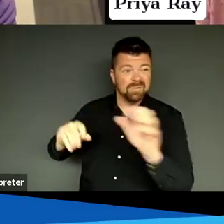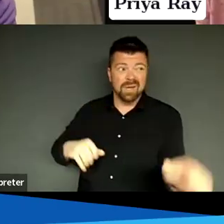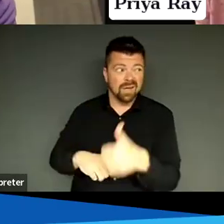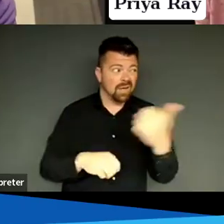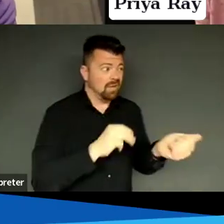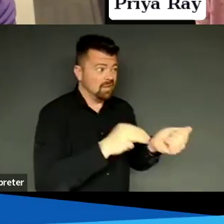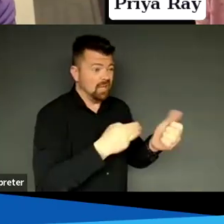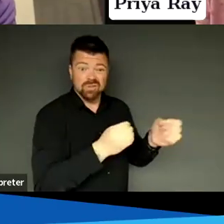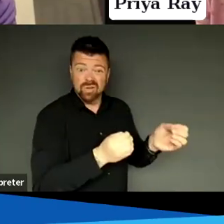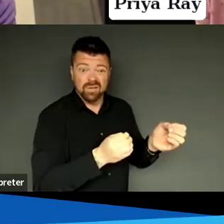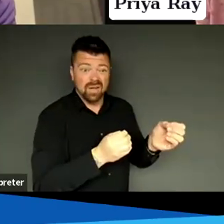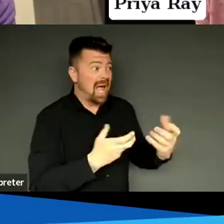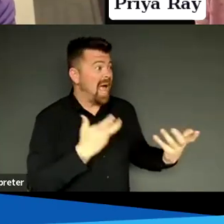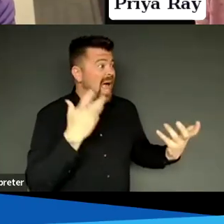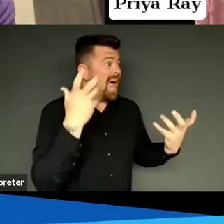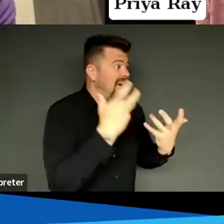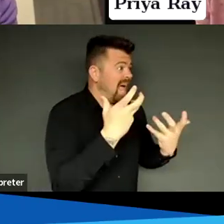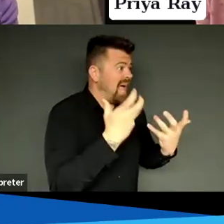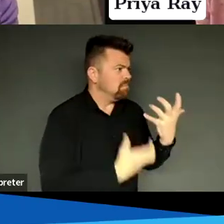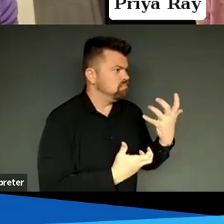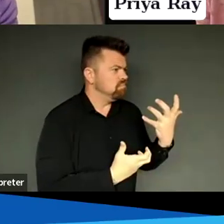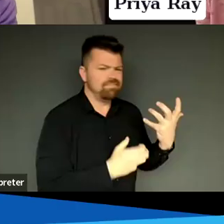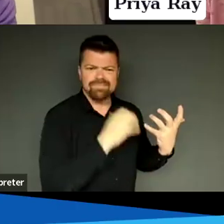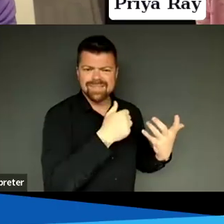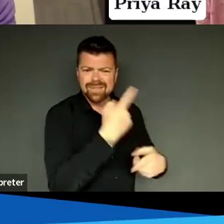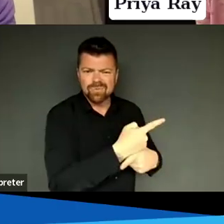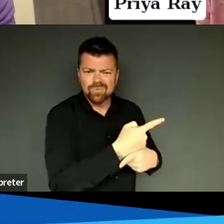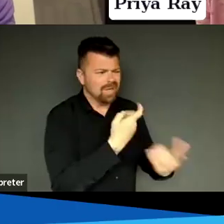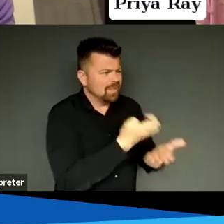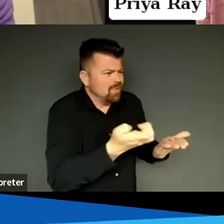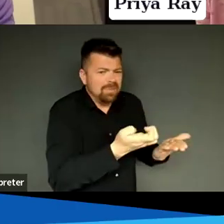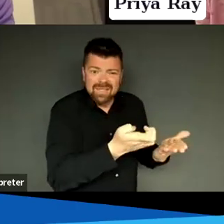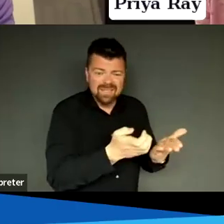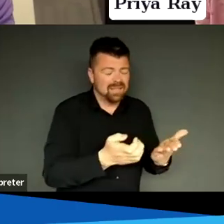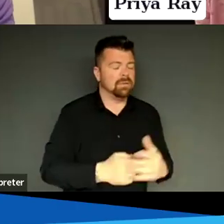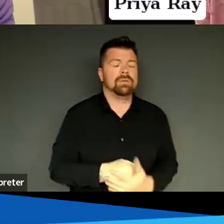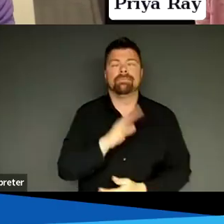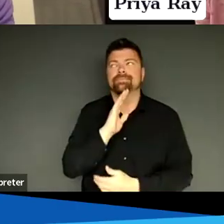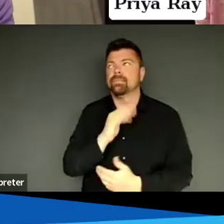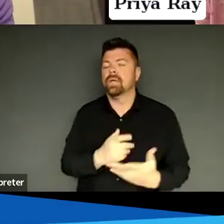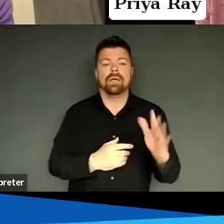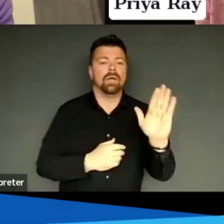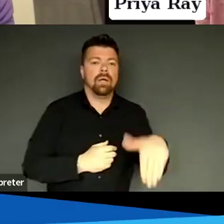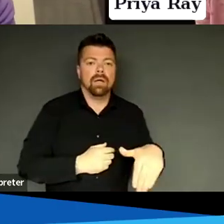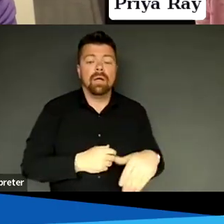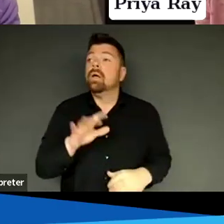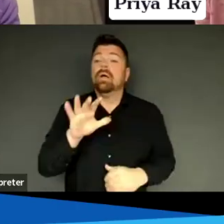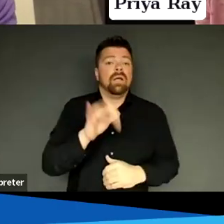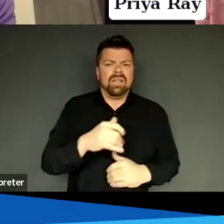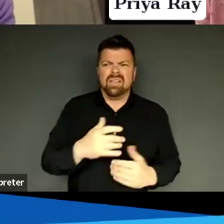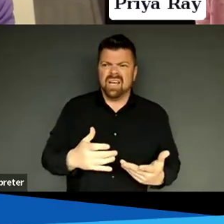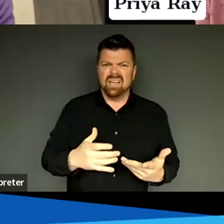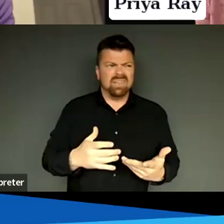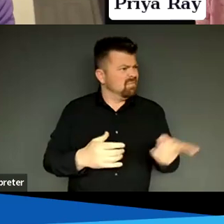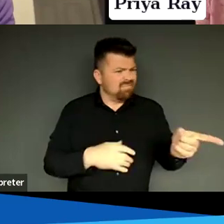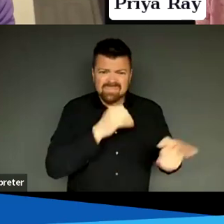accessible equipment, and it is challenging advocating and letting people know and not being ashamed or embarrassed to say like, man,